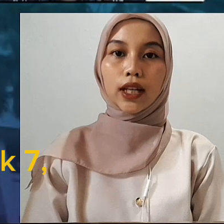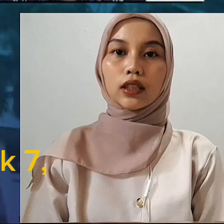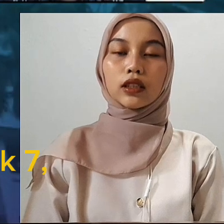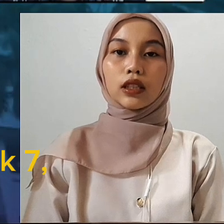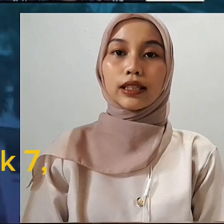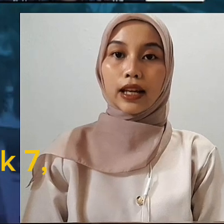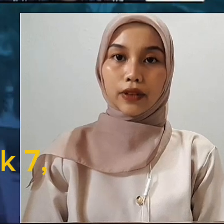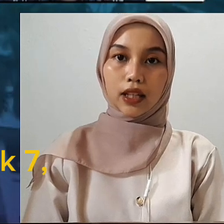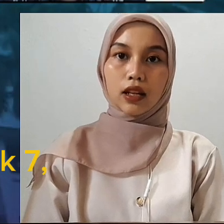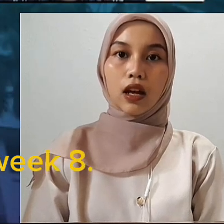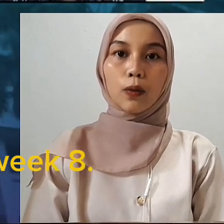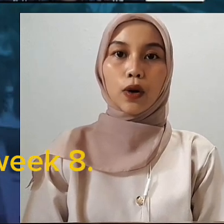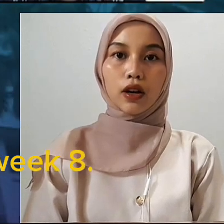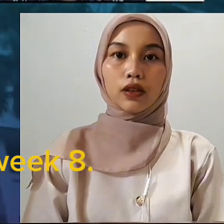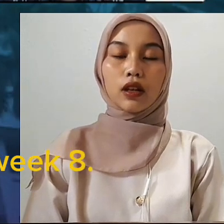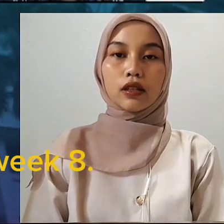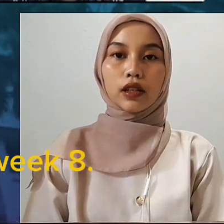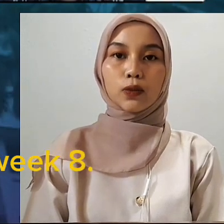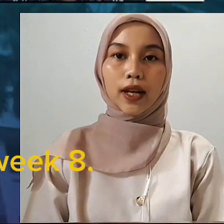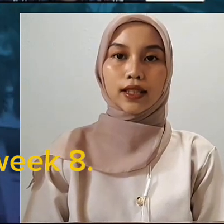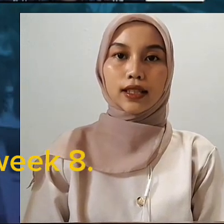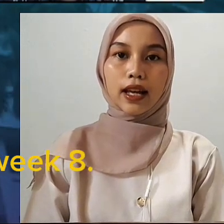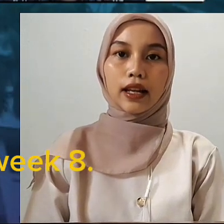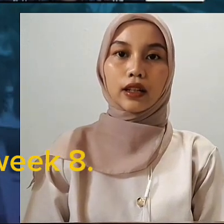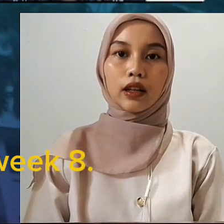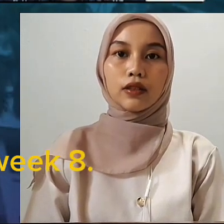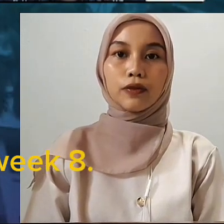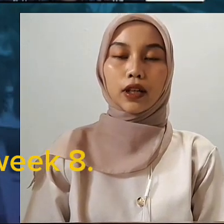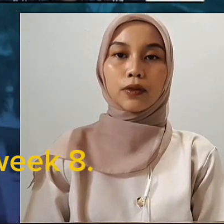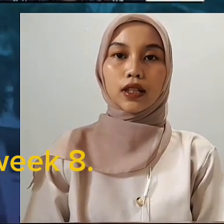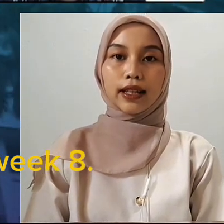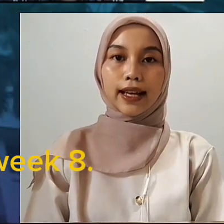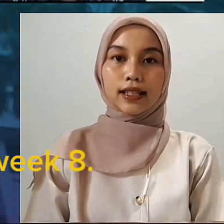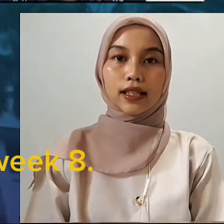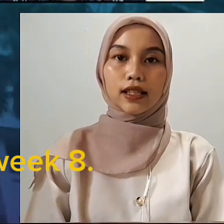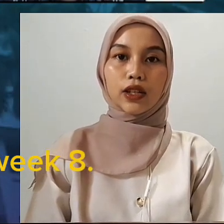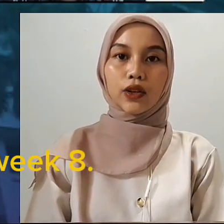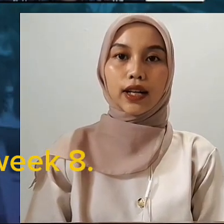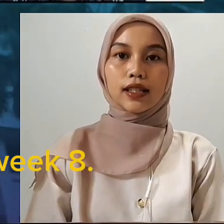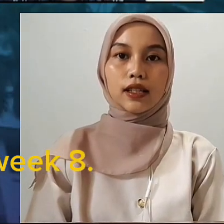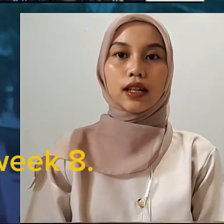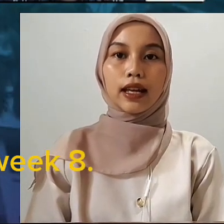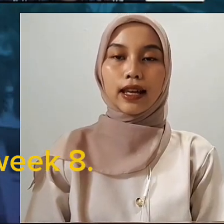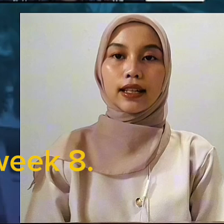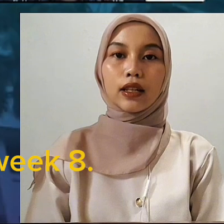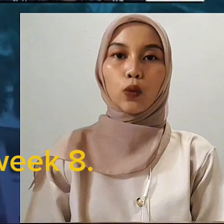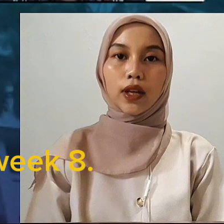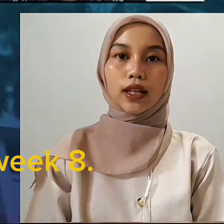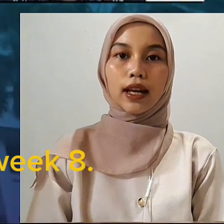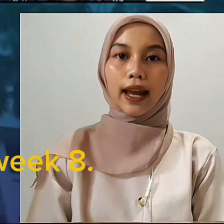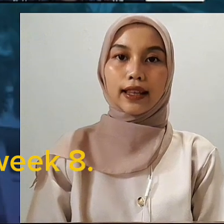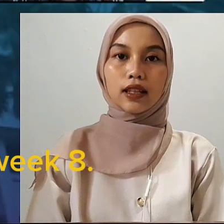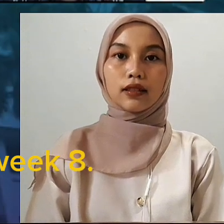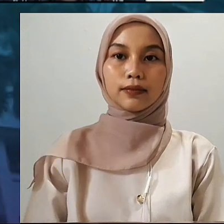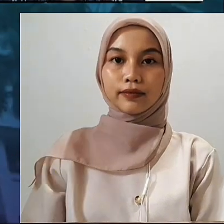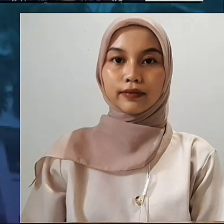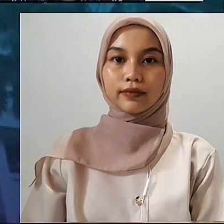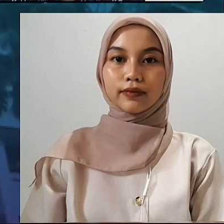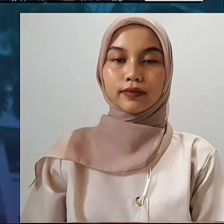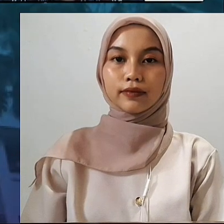with week 7, both suspected and confirmed cases decreased in week